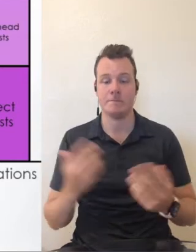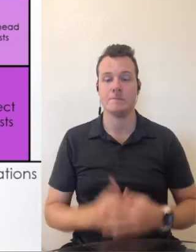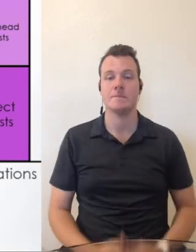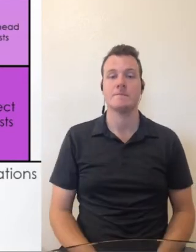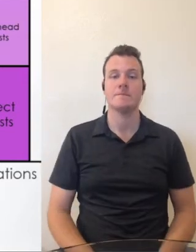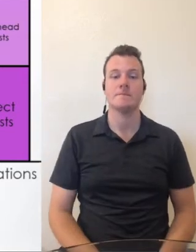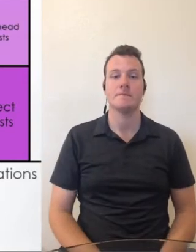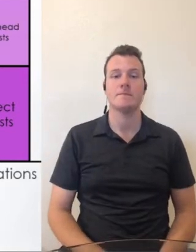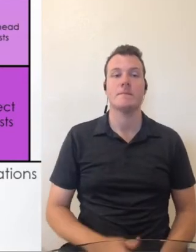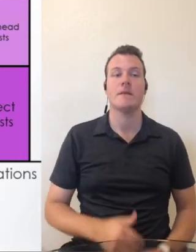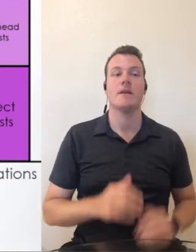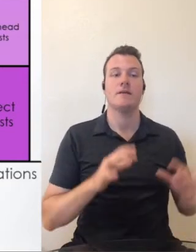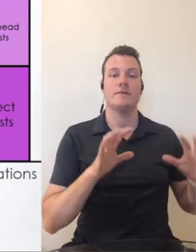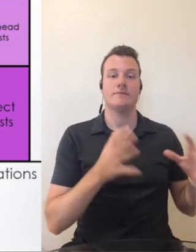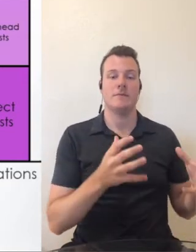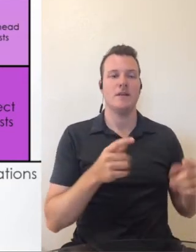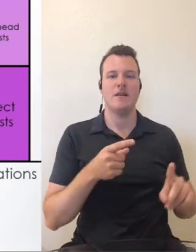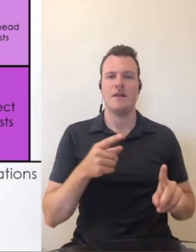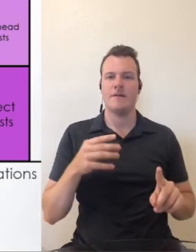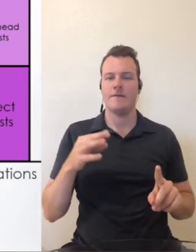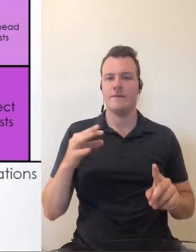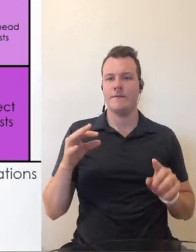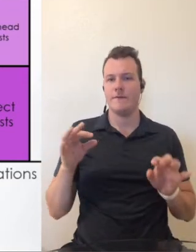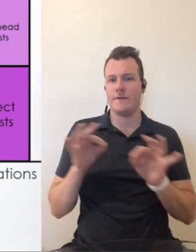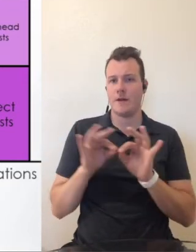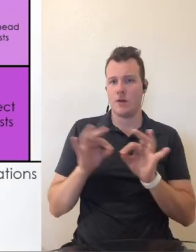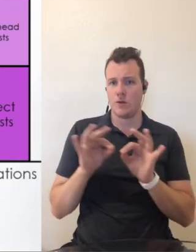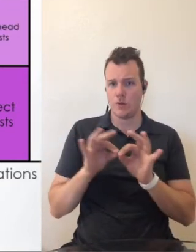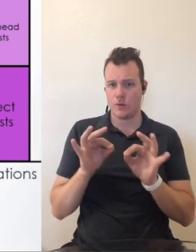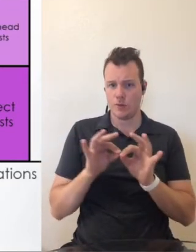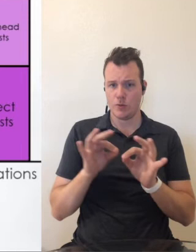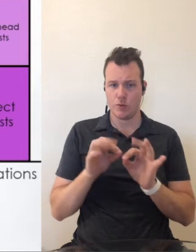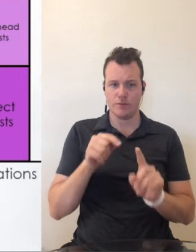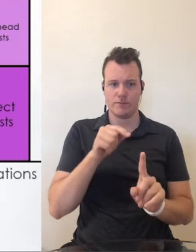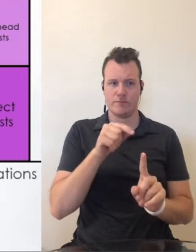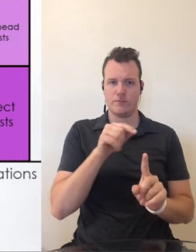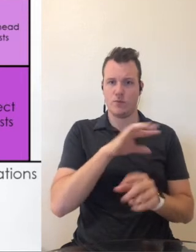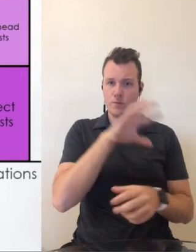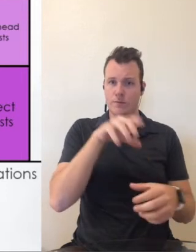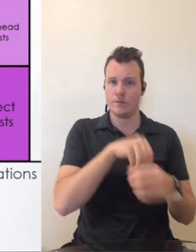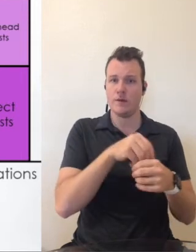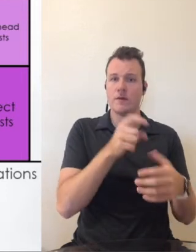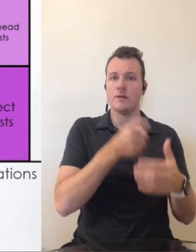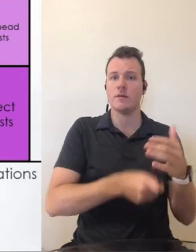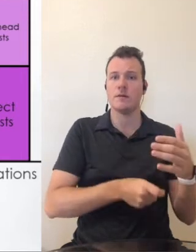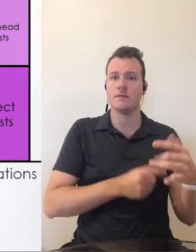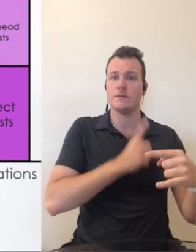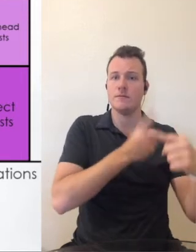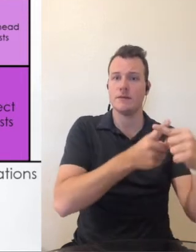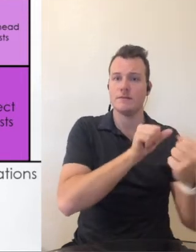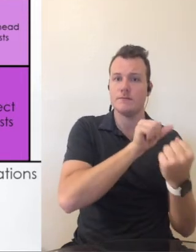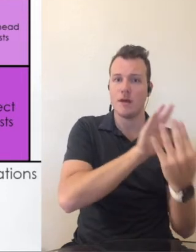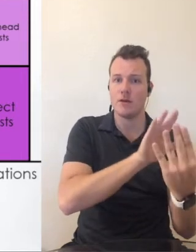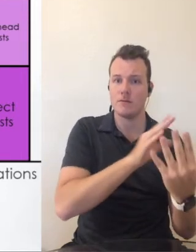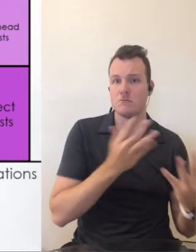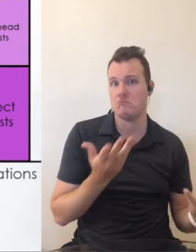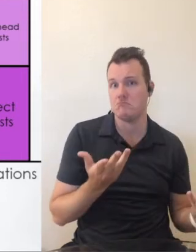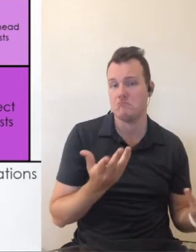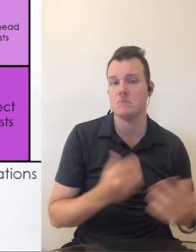Now, what's the value add in the cost plus pricing model? Well,